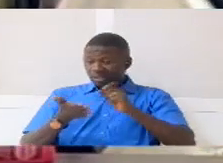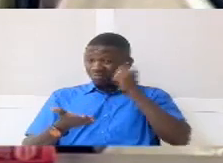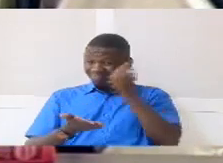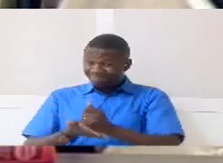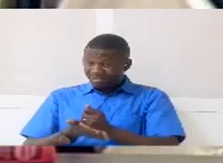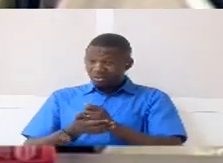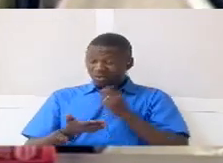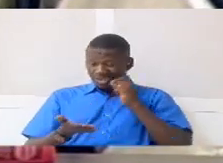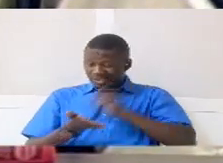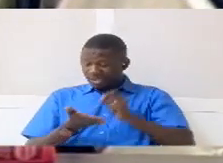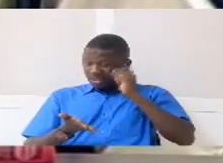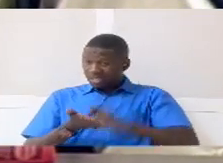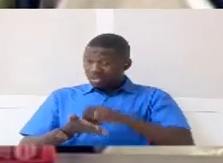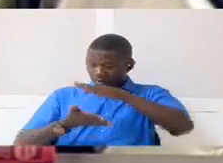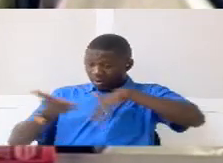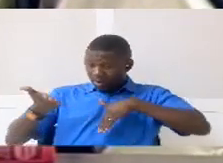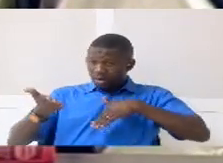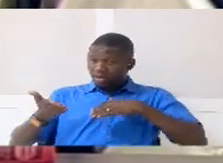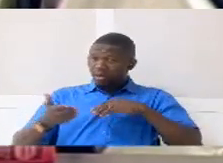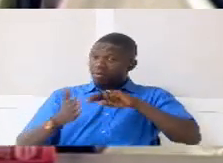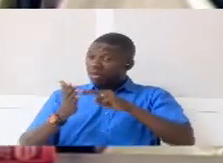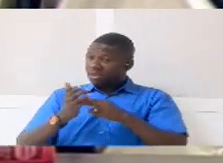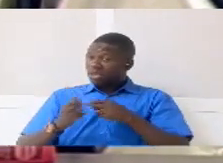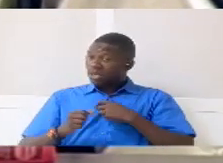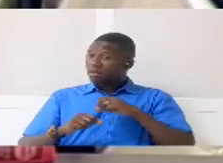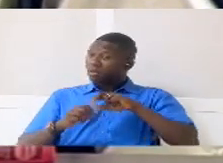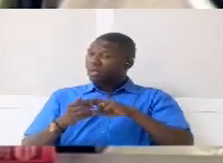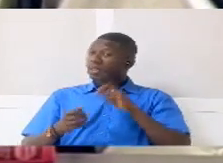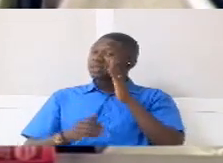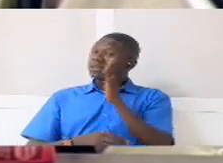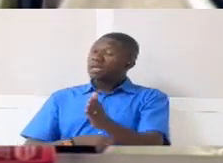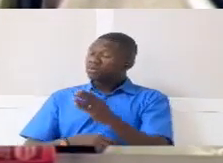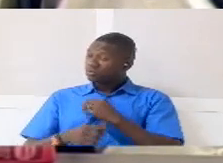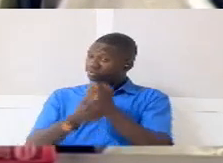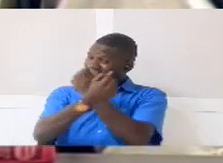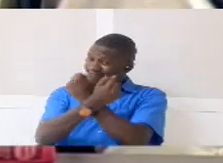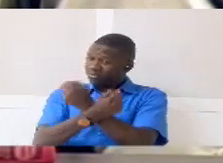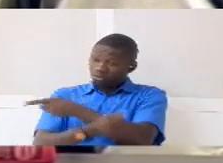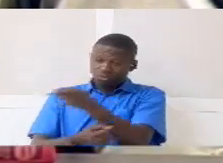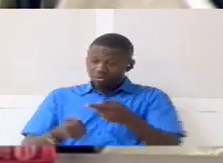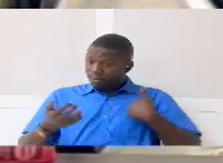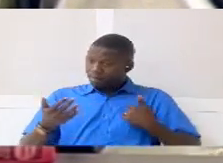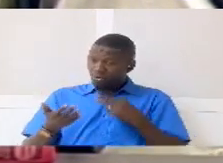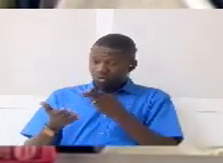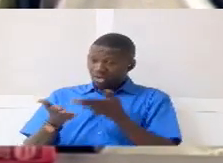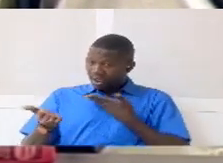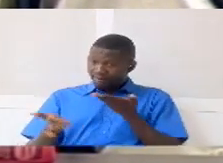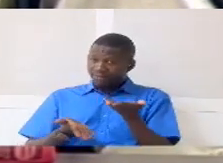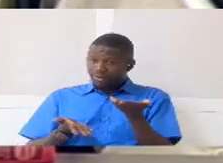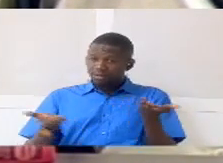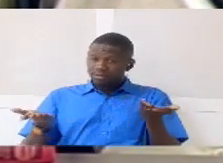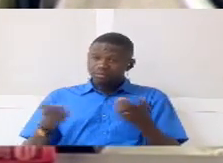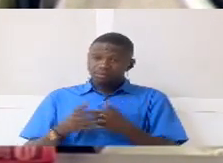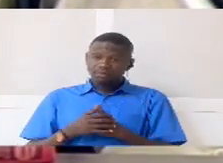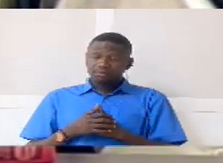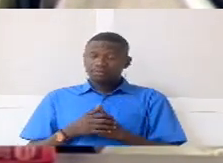be nati la. Authorizing their detention. Ika kaiti saharimole nati banka foko. Tonya tonya kango soton tele meya kendi nili